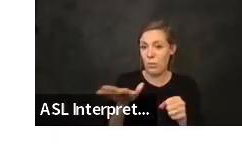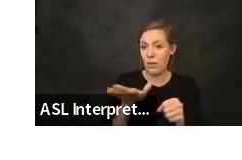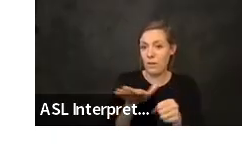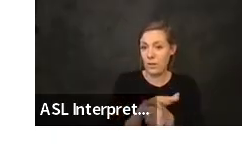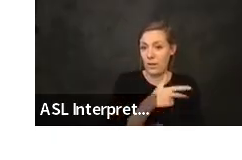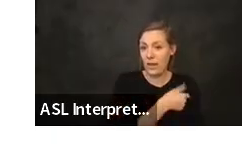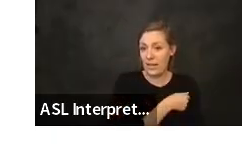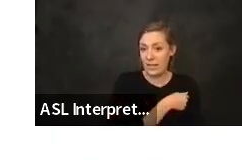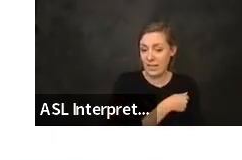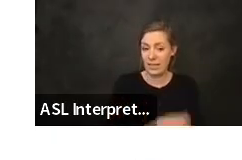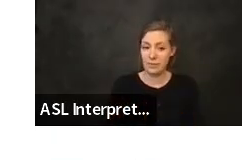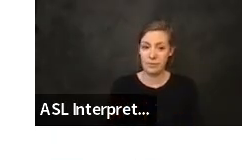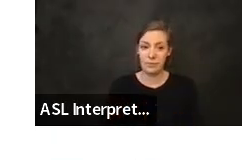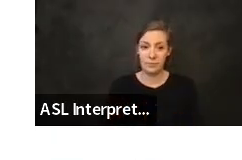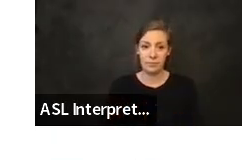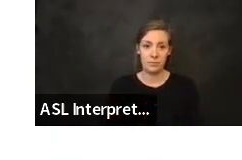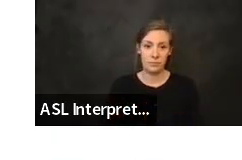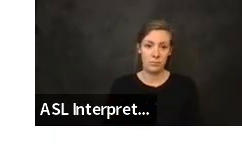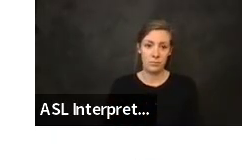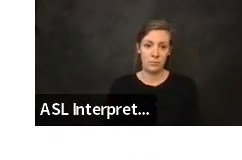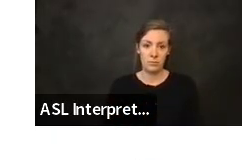vaccinated.